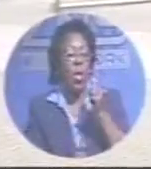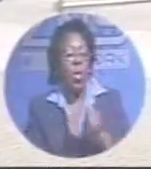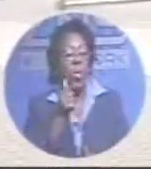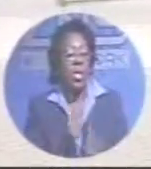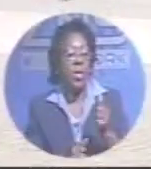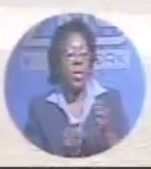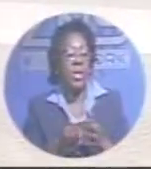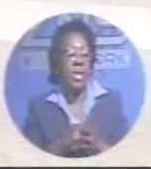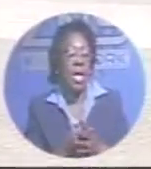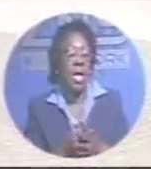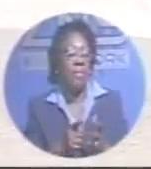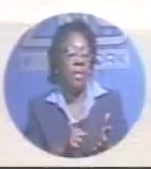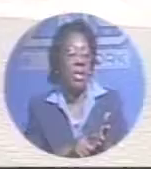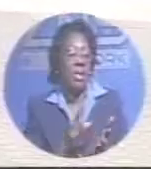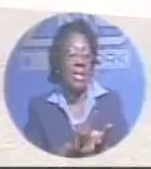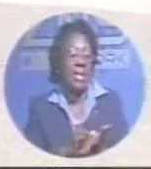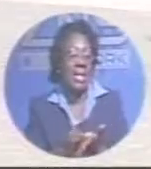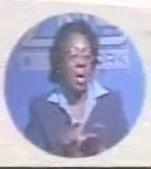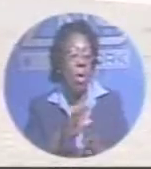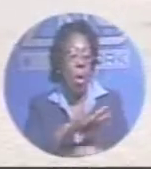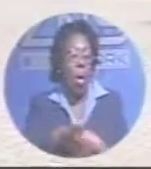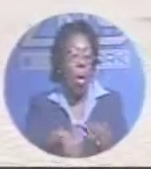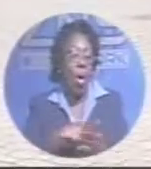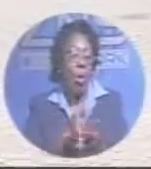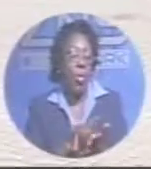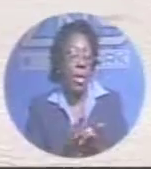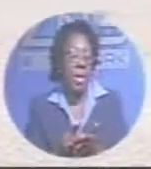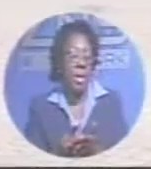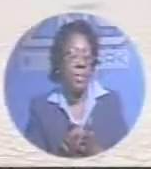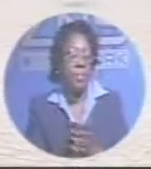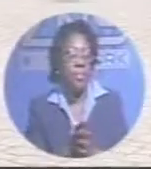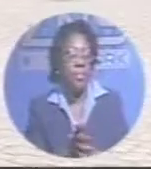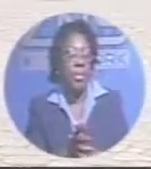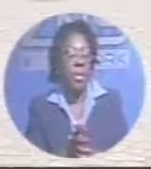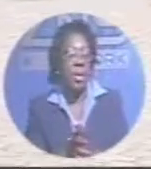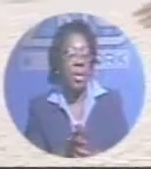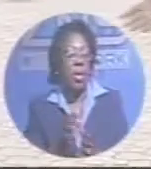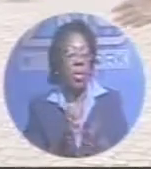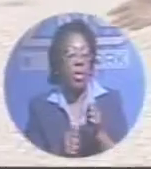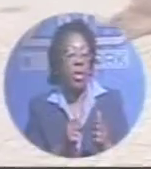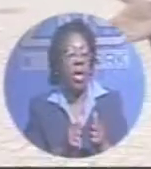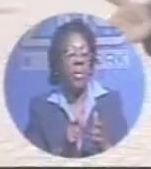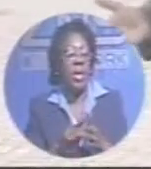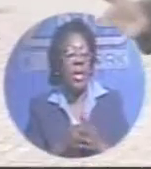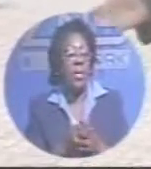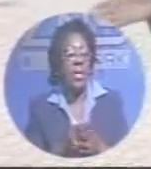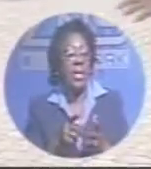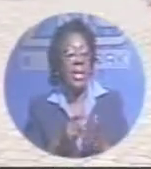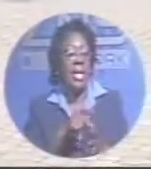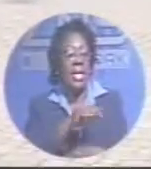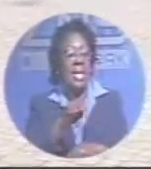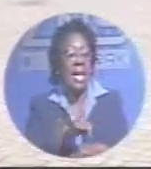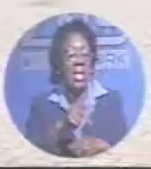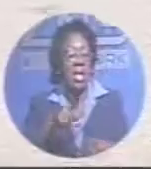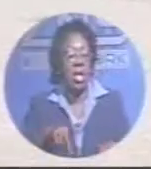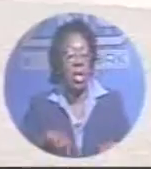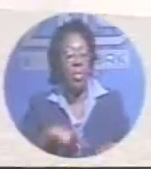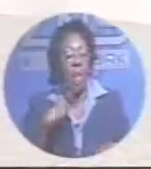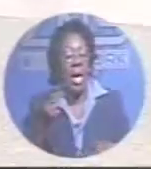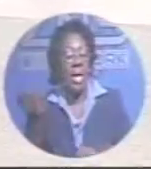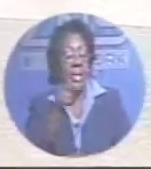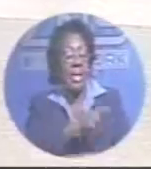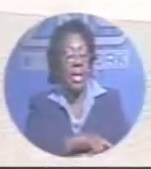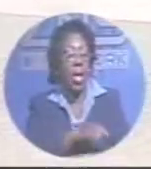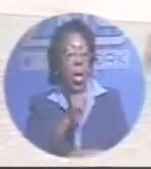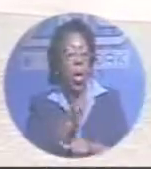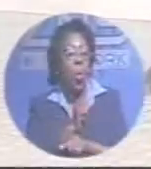the entire week and really kicks off the celebration for 2012, which would all begin with the National Pride Day. As you can see, work crews are